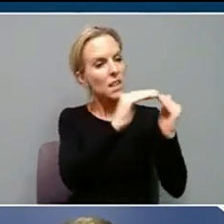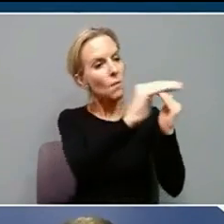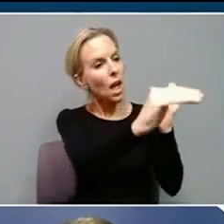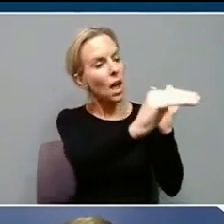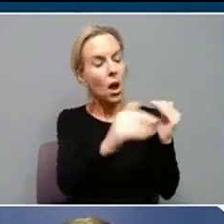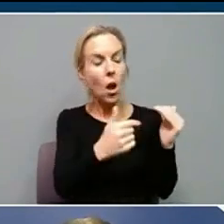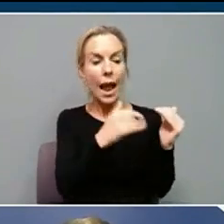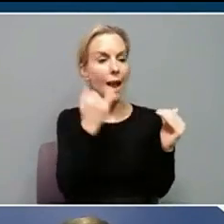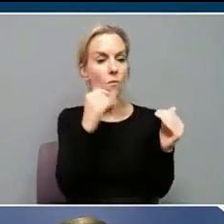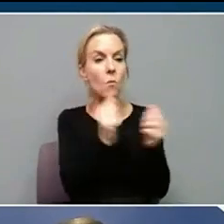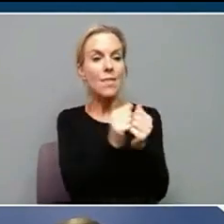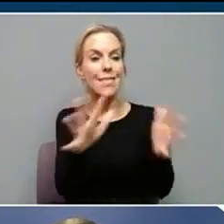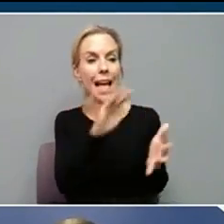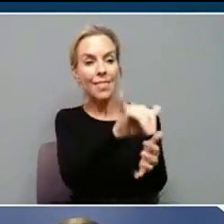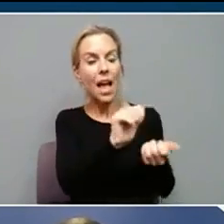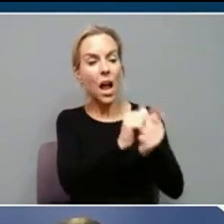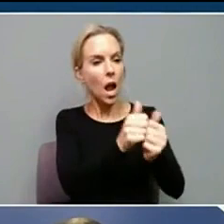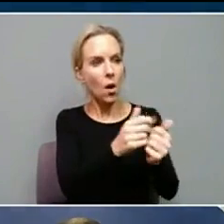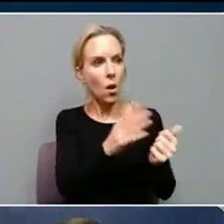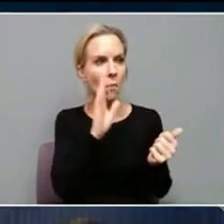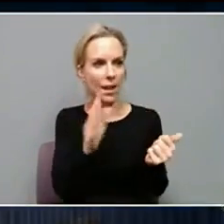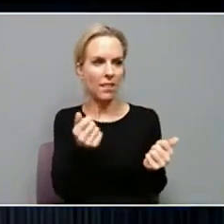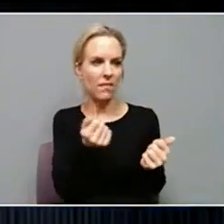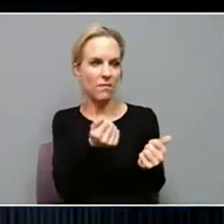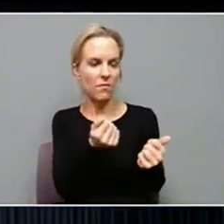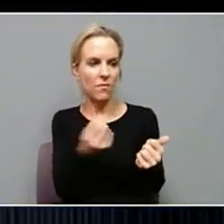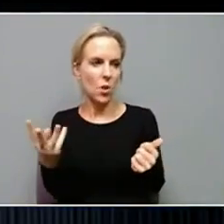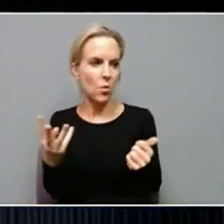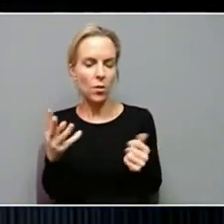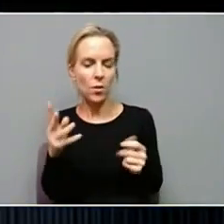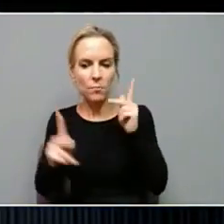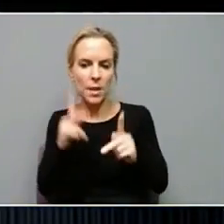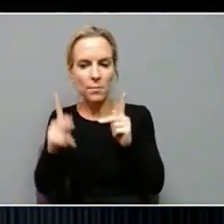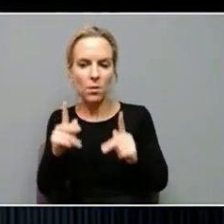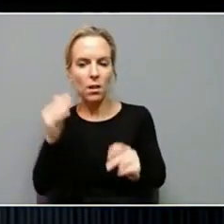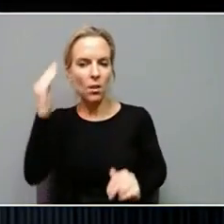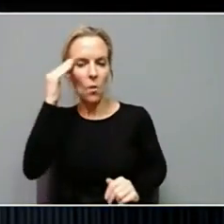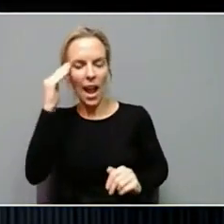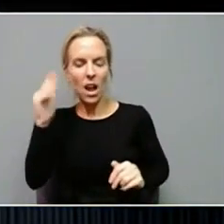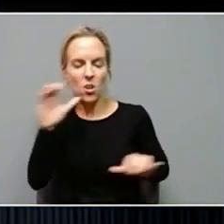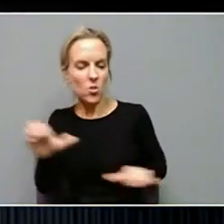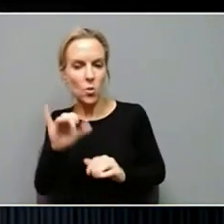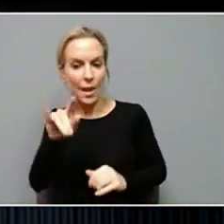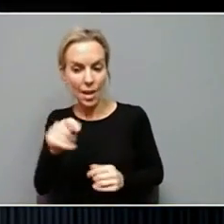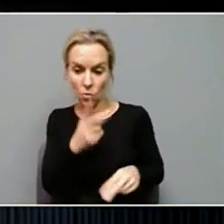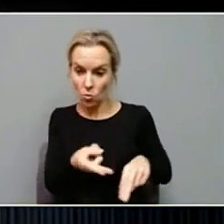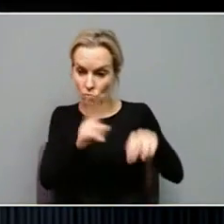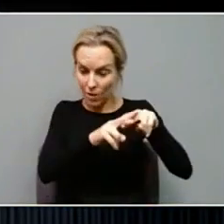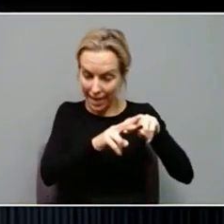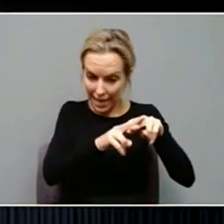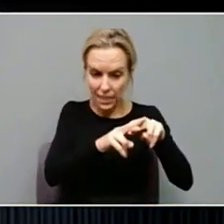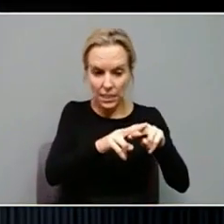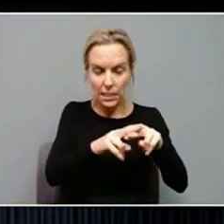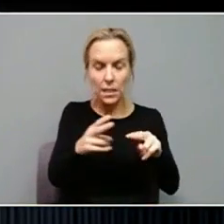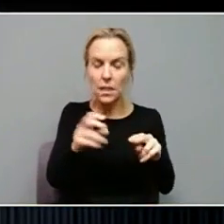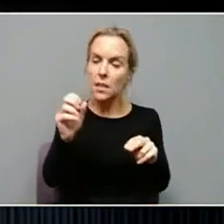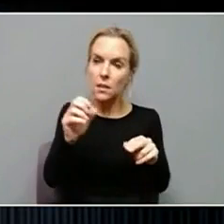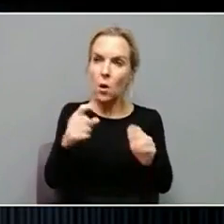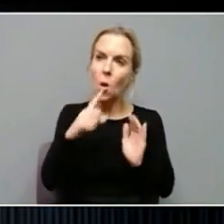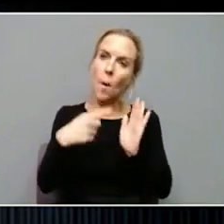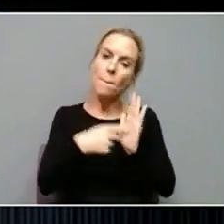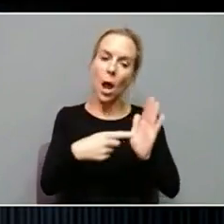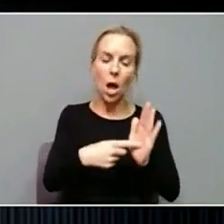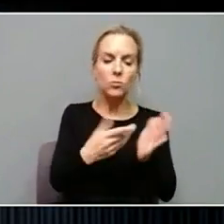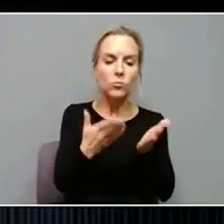and fewer people would. So, you know, did it increase vaccinations? Well, if you compare to where the modeling suggested, or the